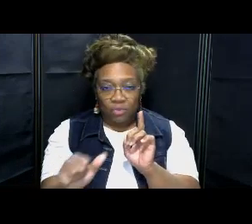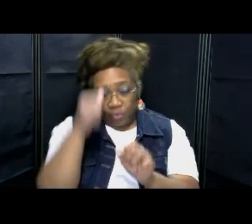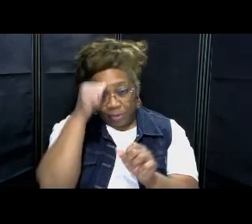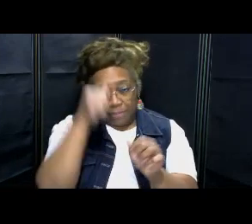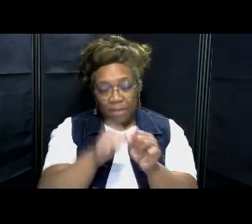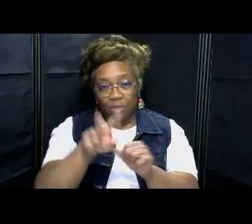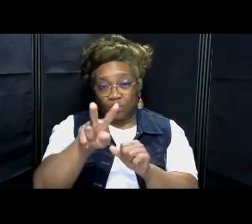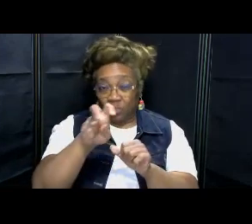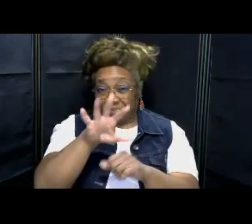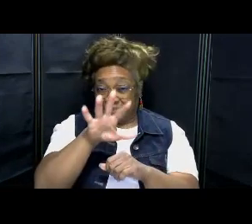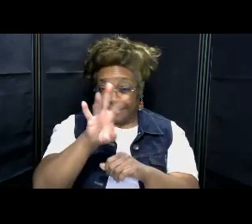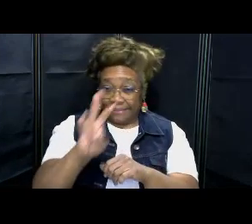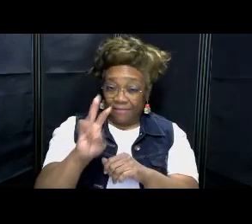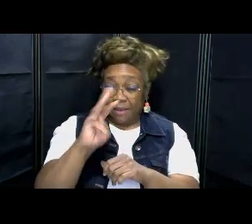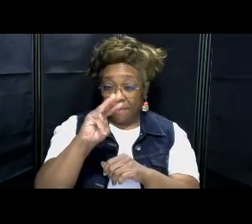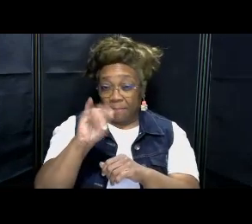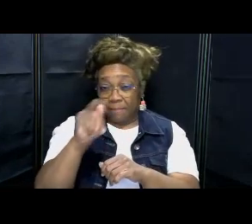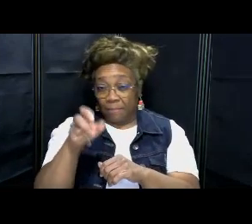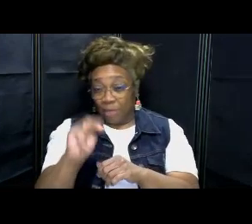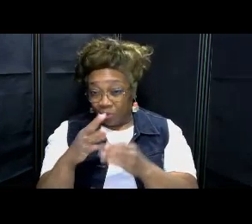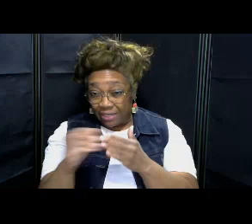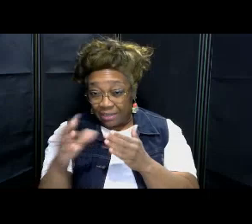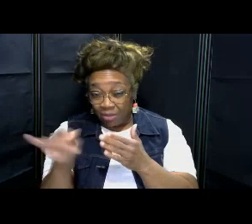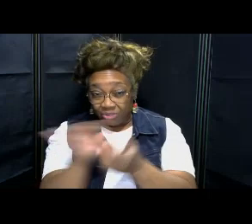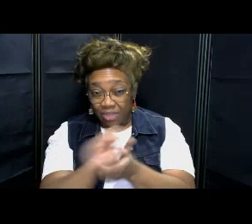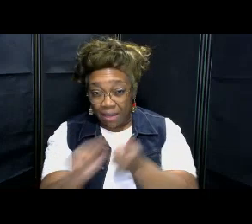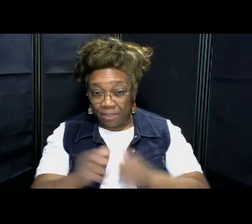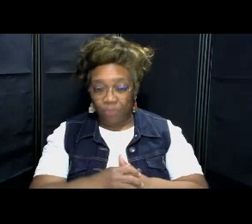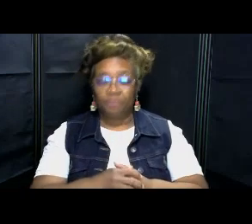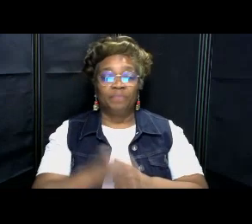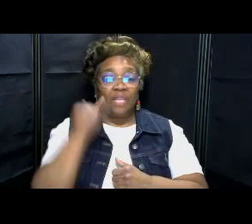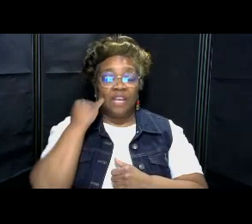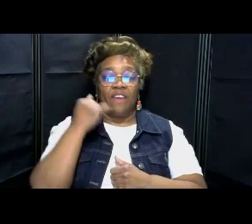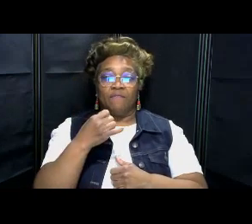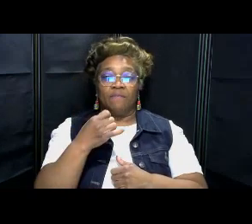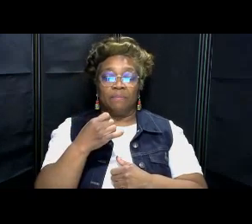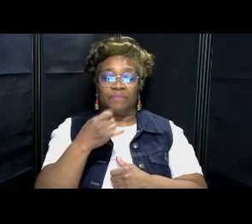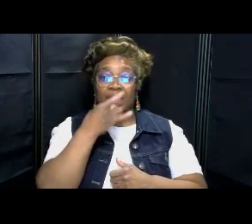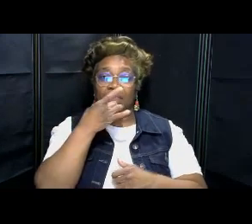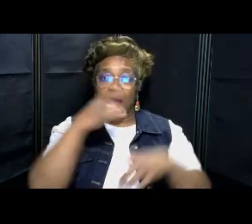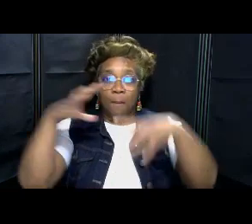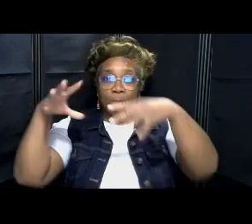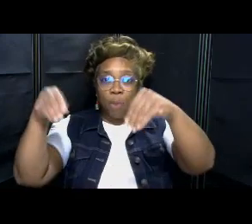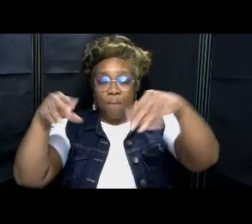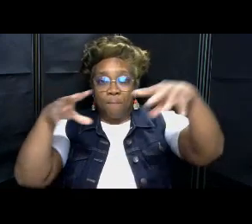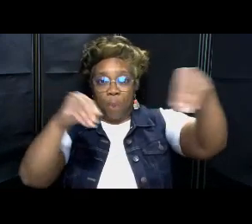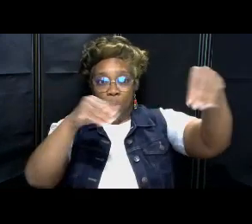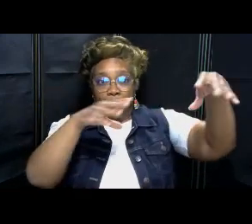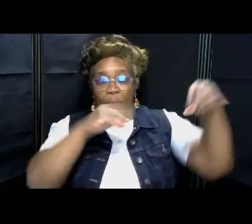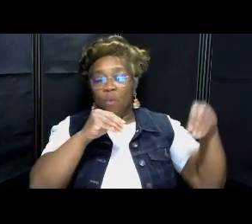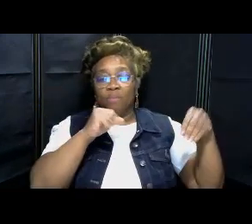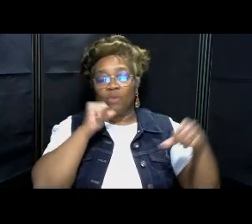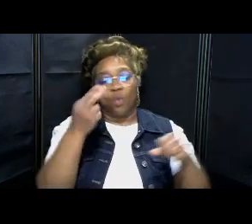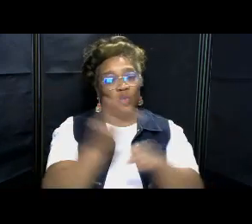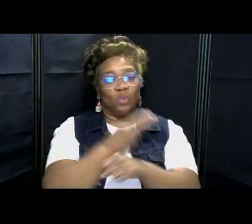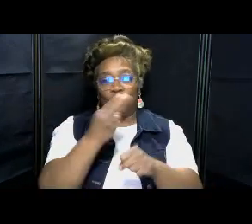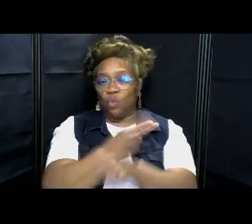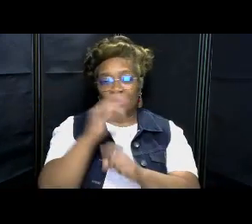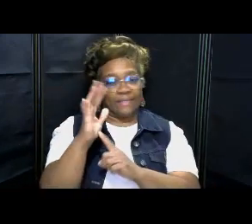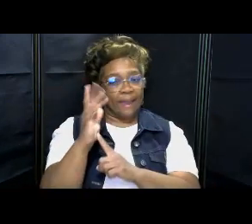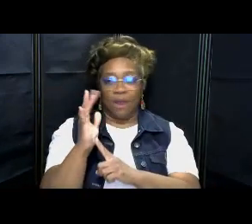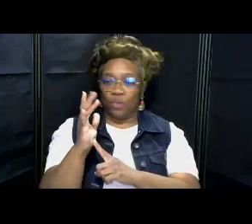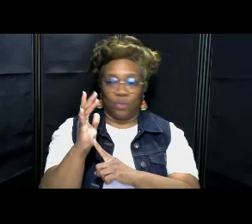of damage. During a power outage, do not use a candle. Do not use a candle. And if you